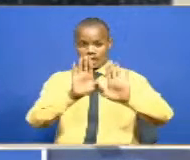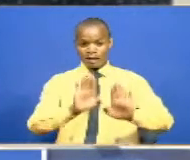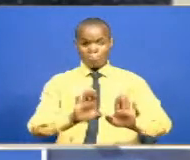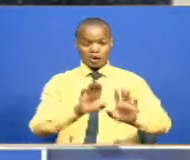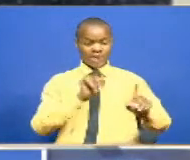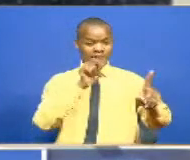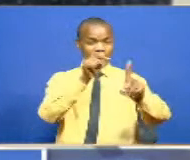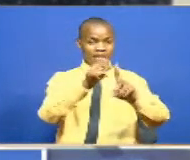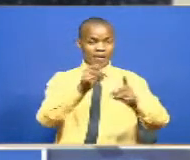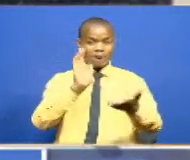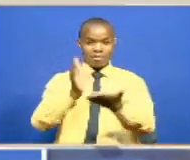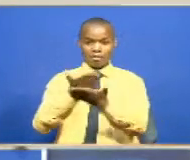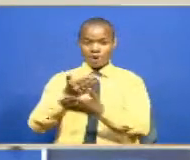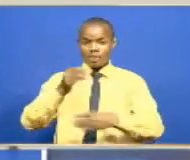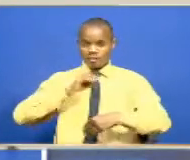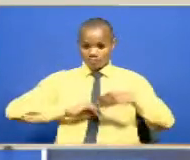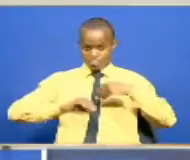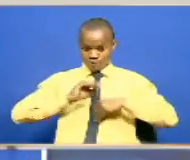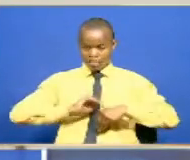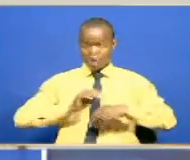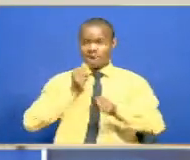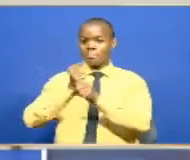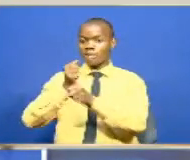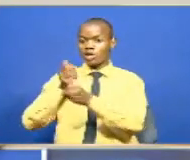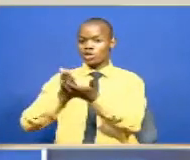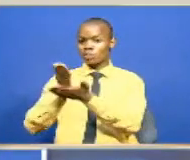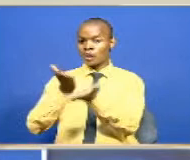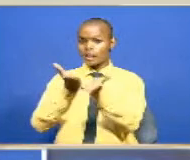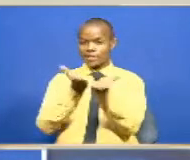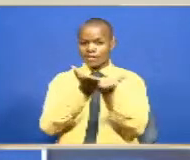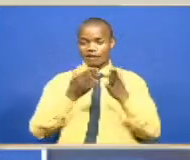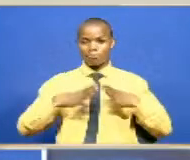na kuhakikisha huduma bora kwa wananchi.